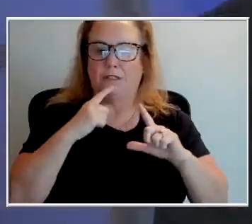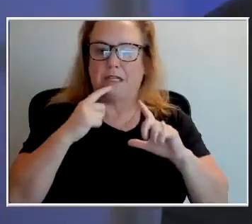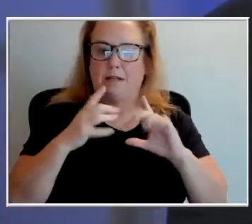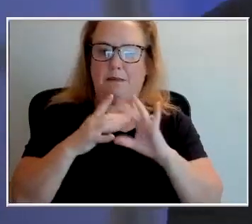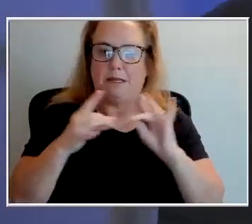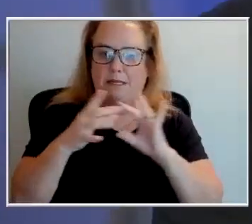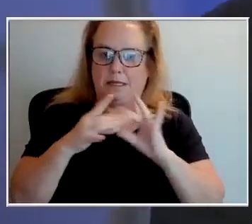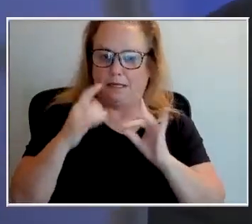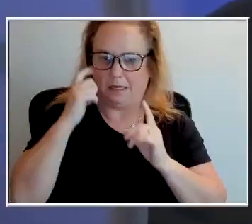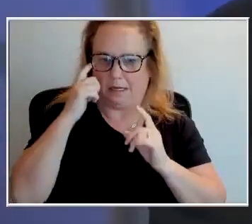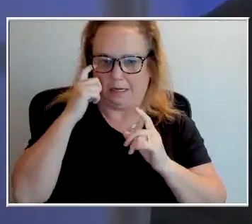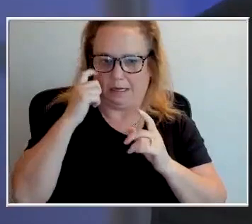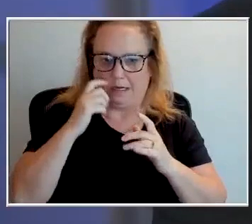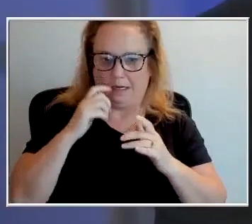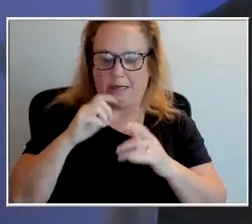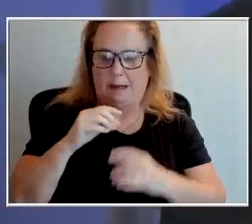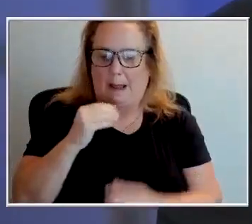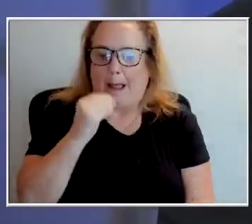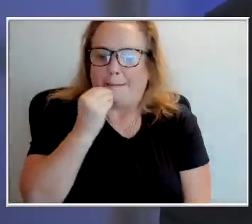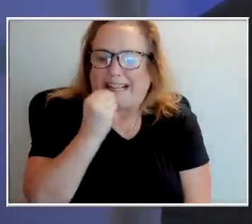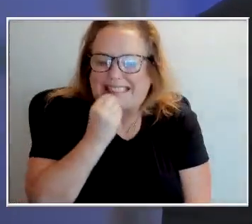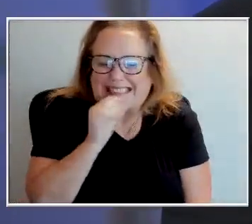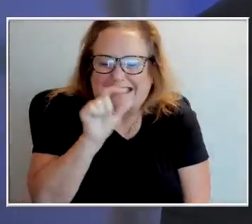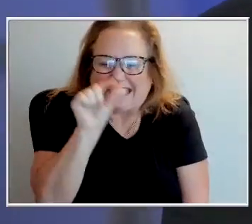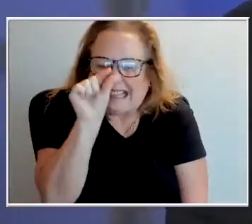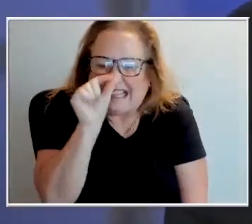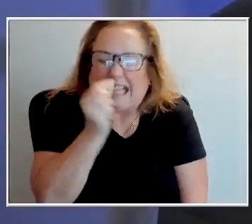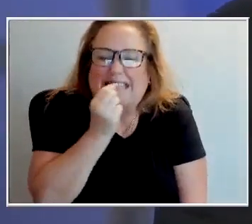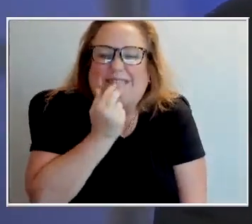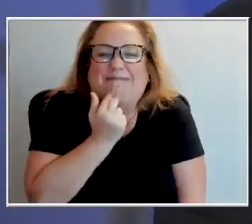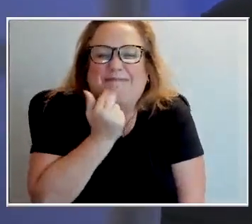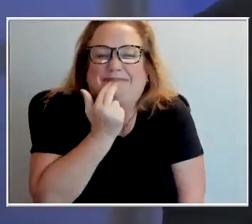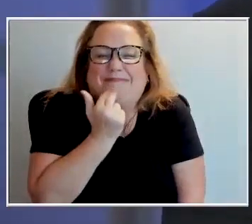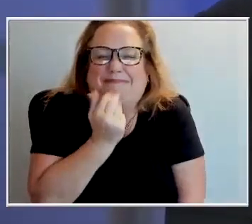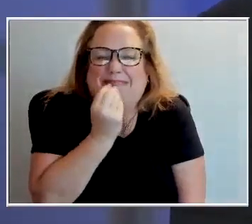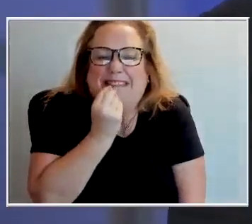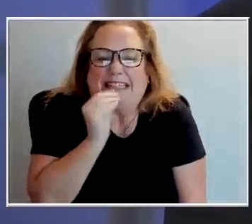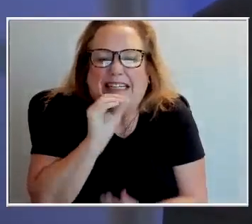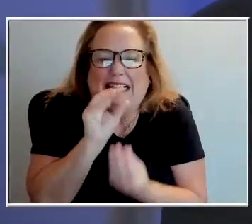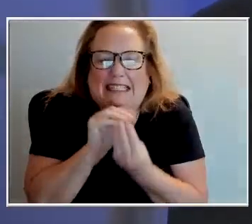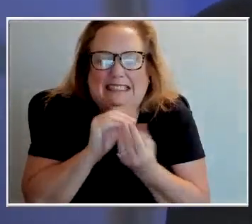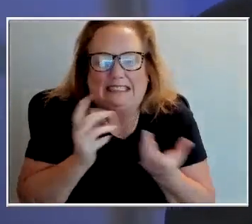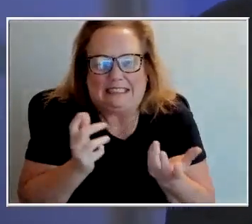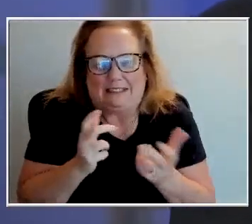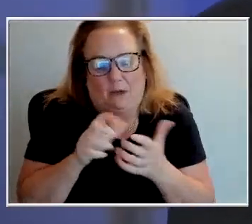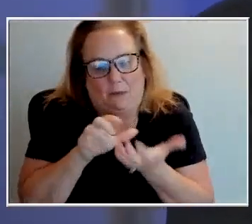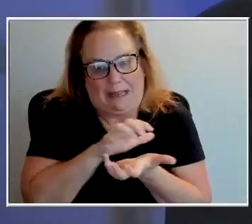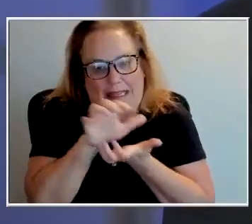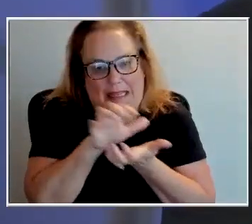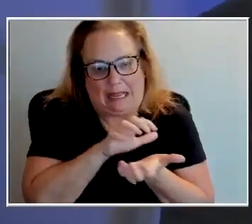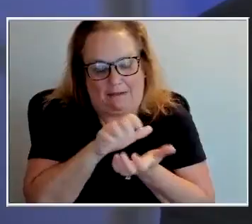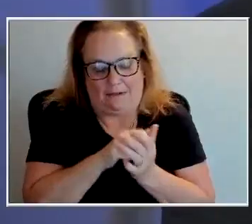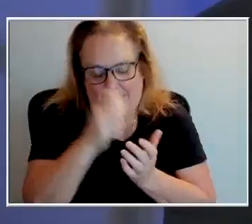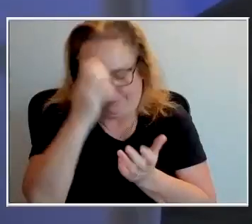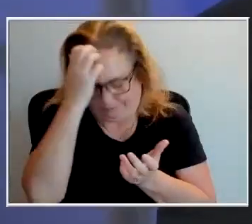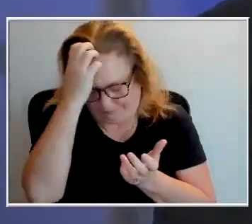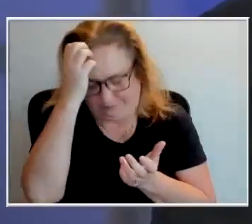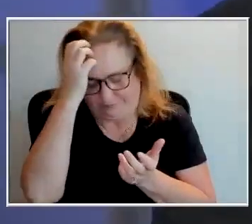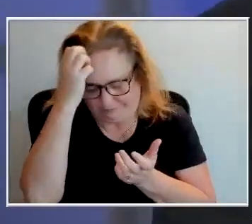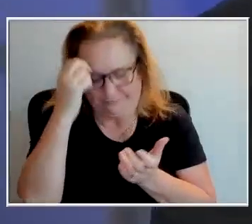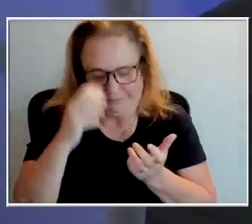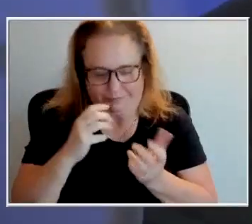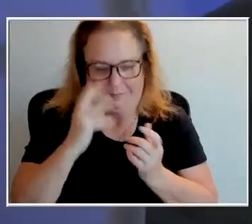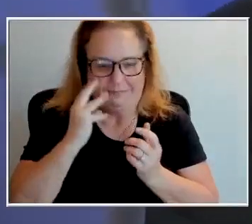is basically a bite. Yeah. And so you know, we laughed and we went through it, but it